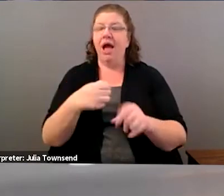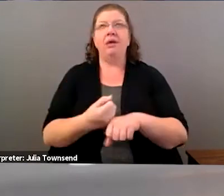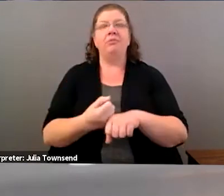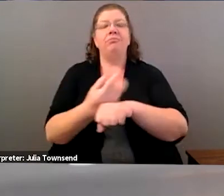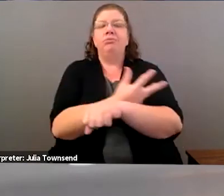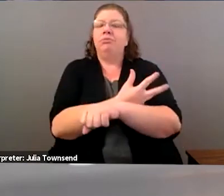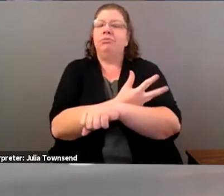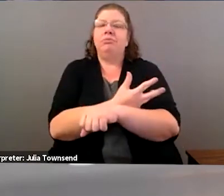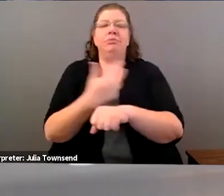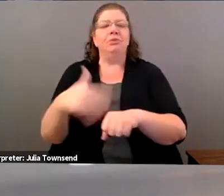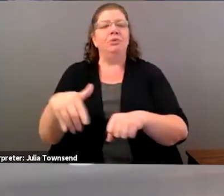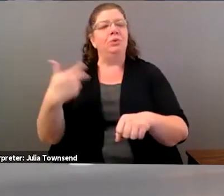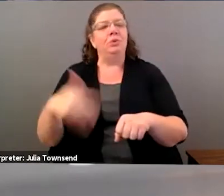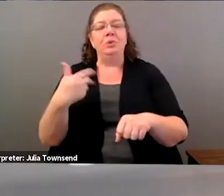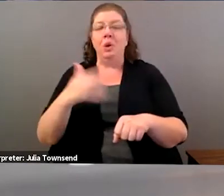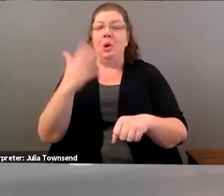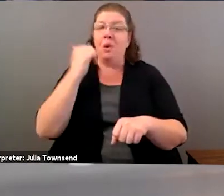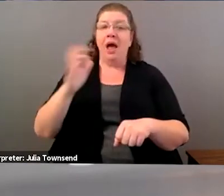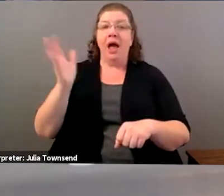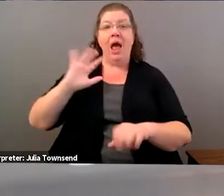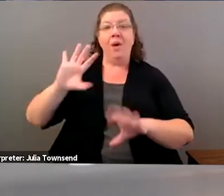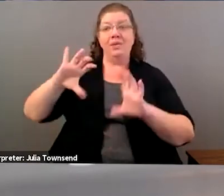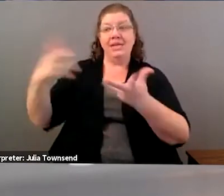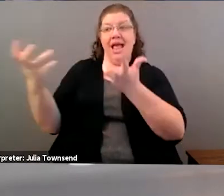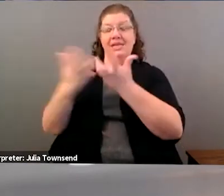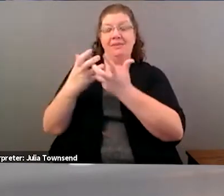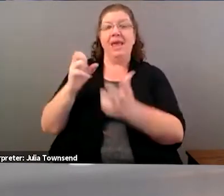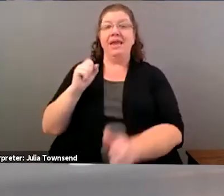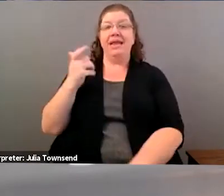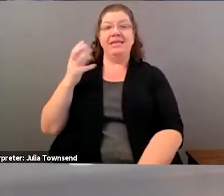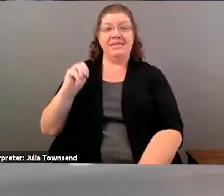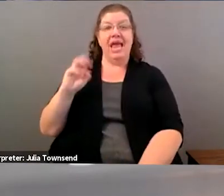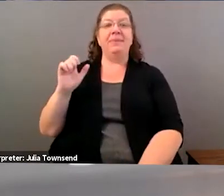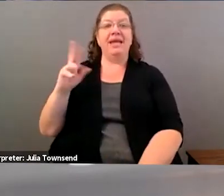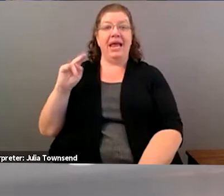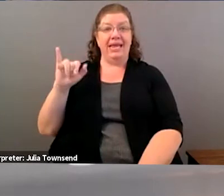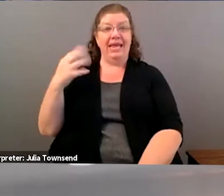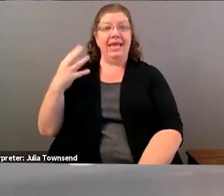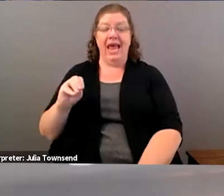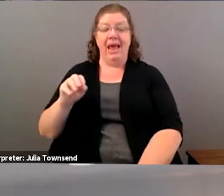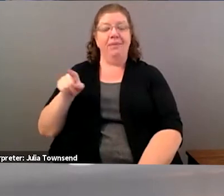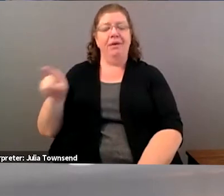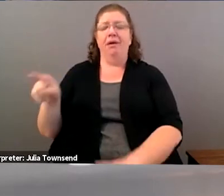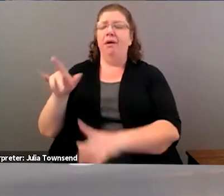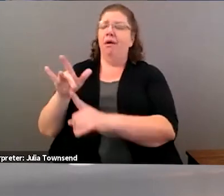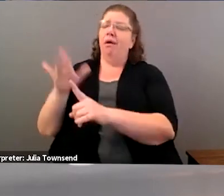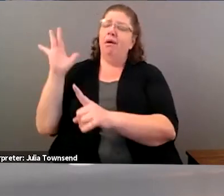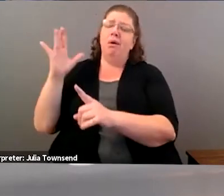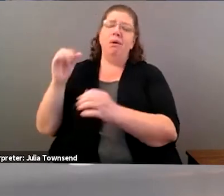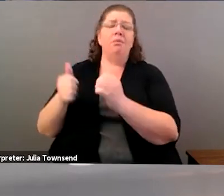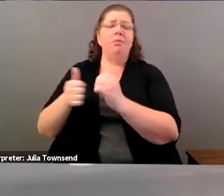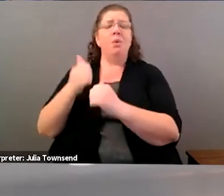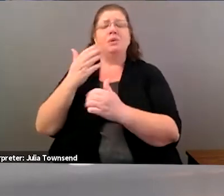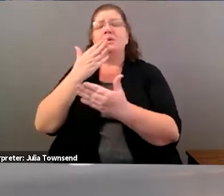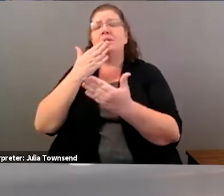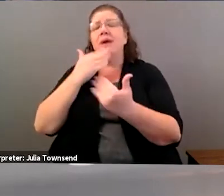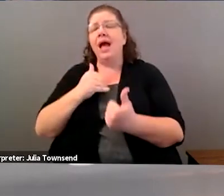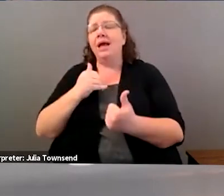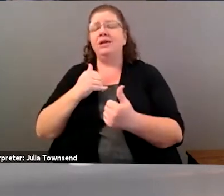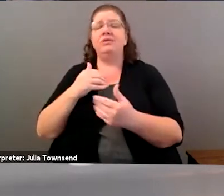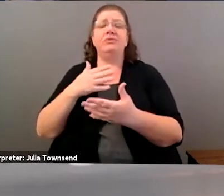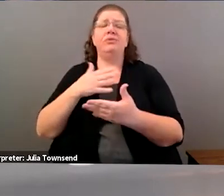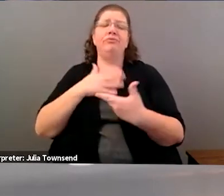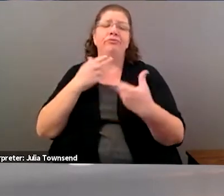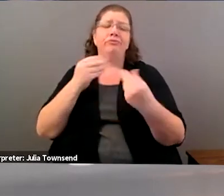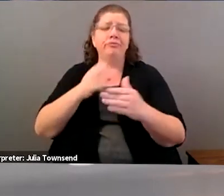because I was a classmate of Sam Cunningham's, and you will not find a kinder, a more